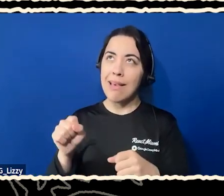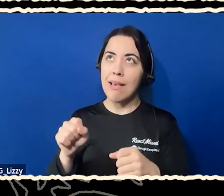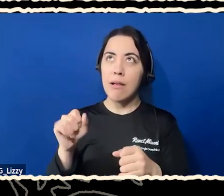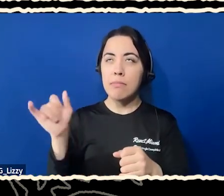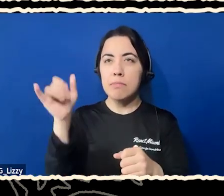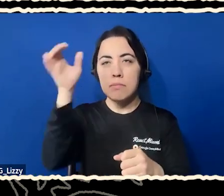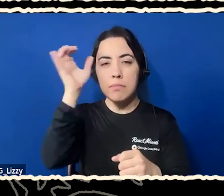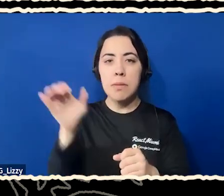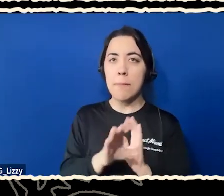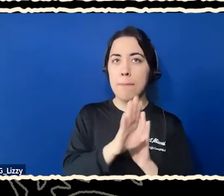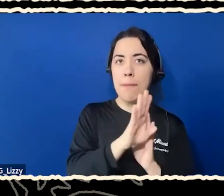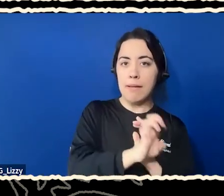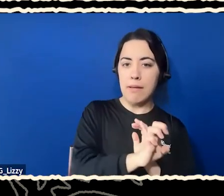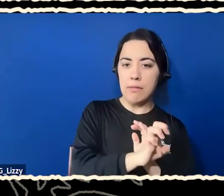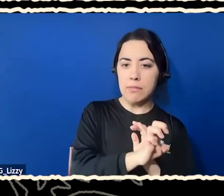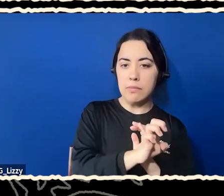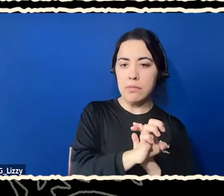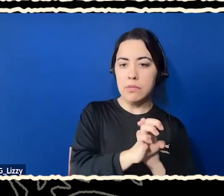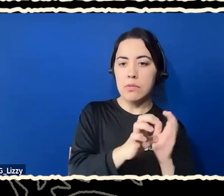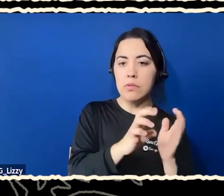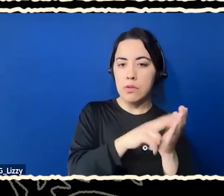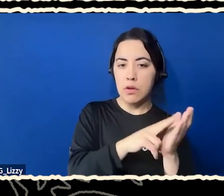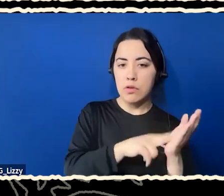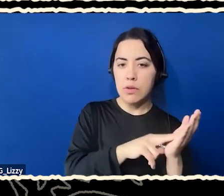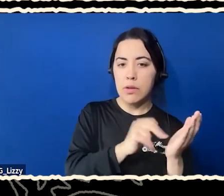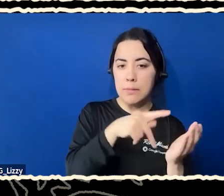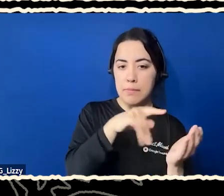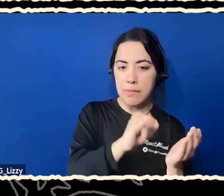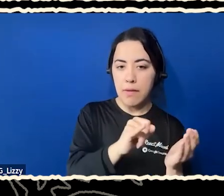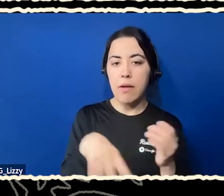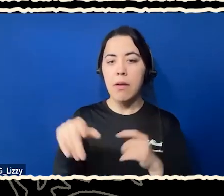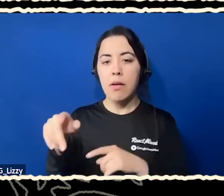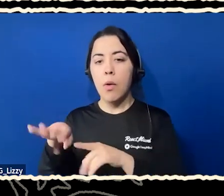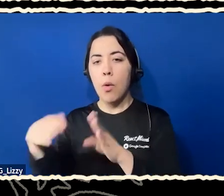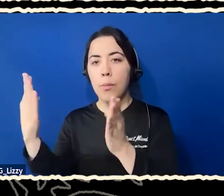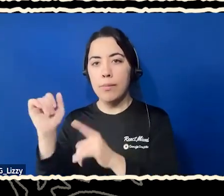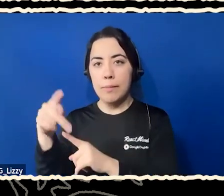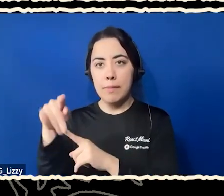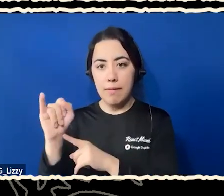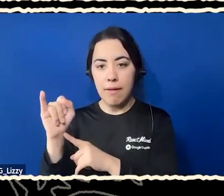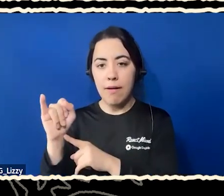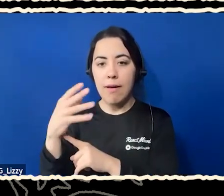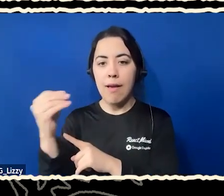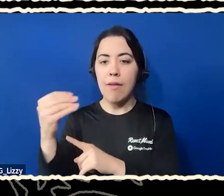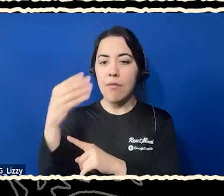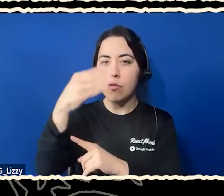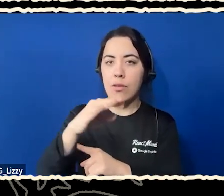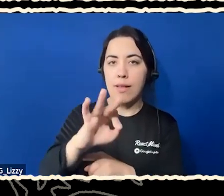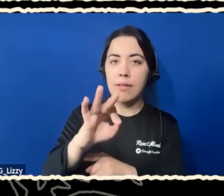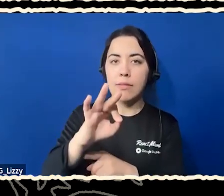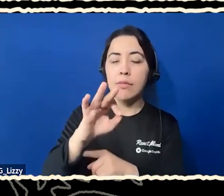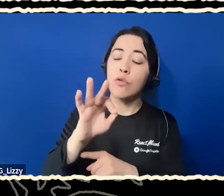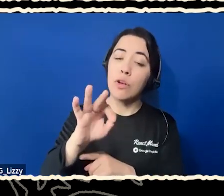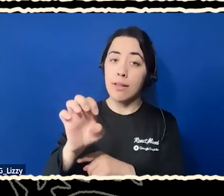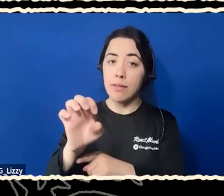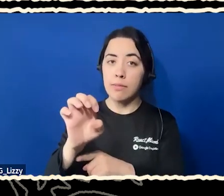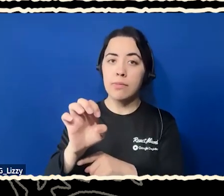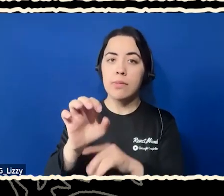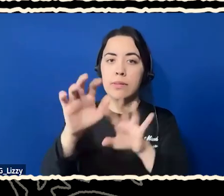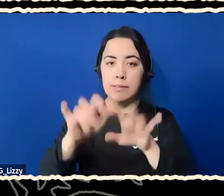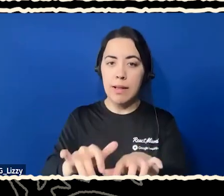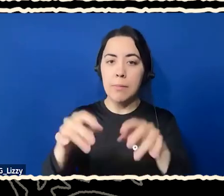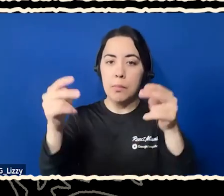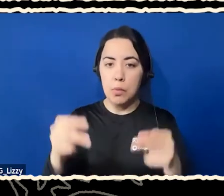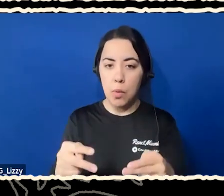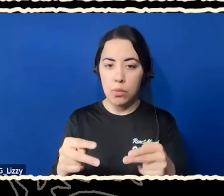API contract, the open API spec, and your front-end's TypeScript code. In short, an easy-to-remember definition will